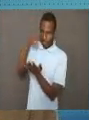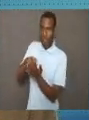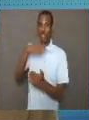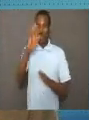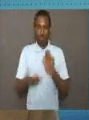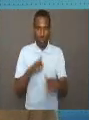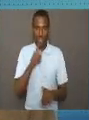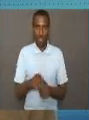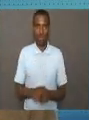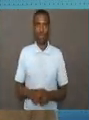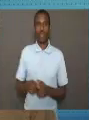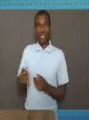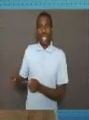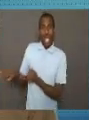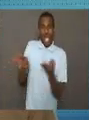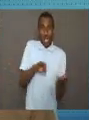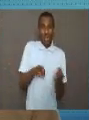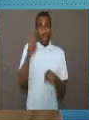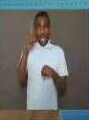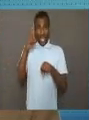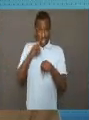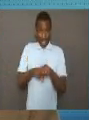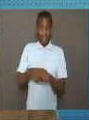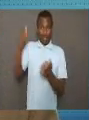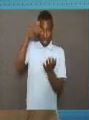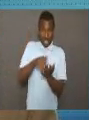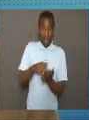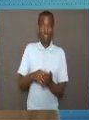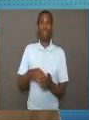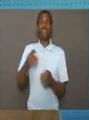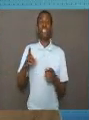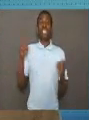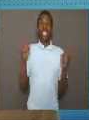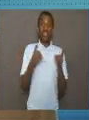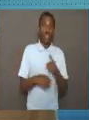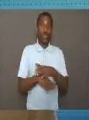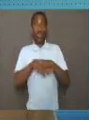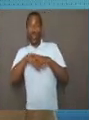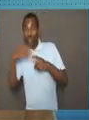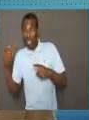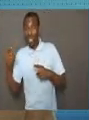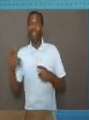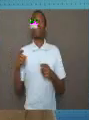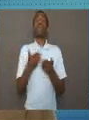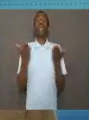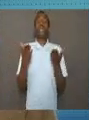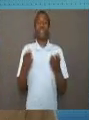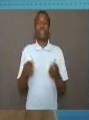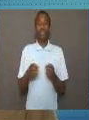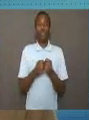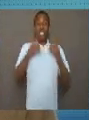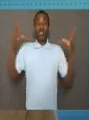The liquid will once again travel up the refrigerator to the expansion valve, and